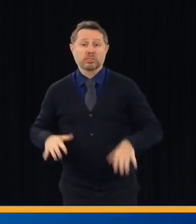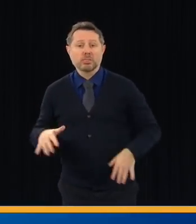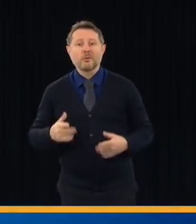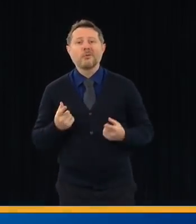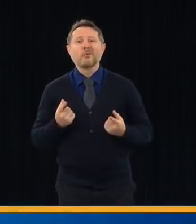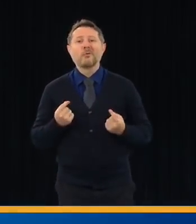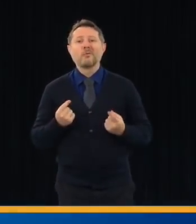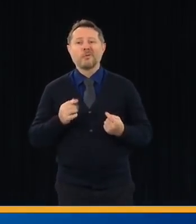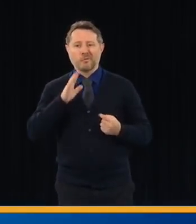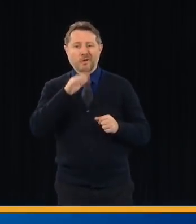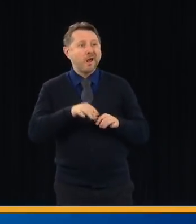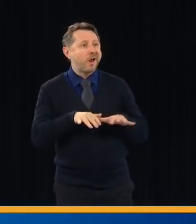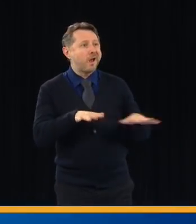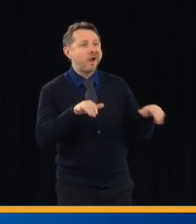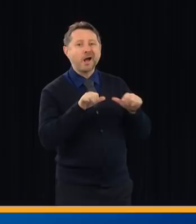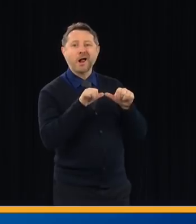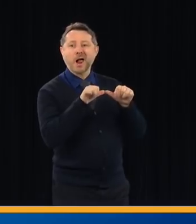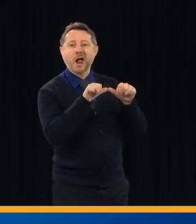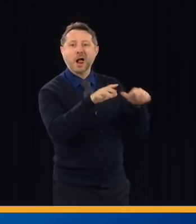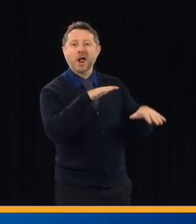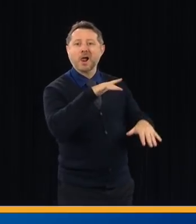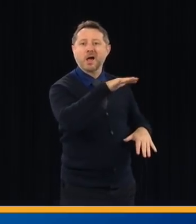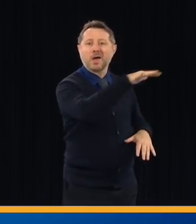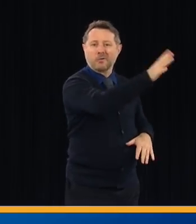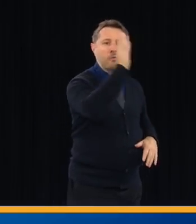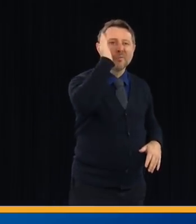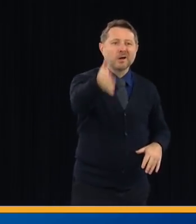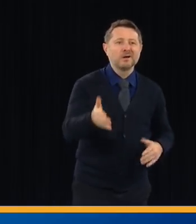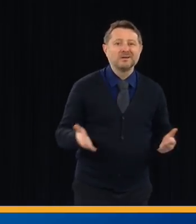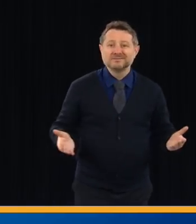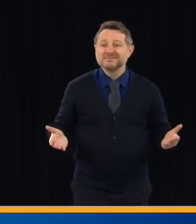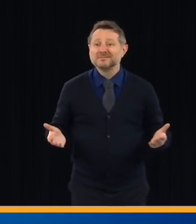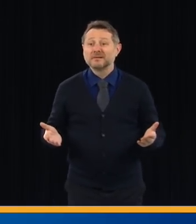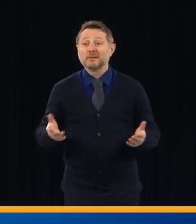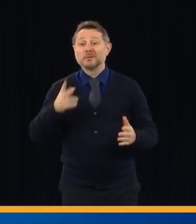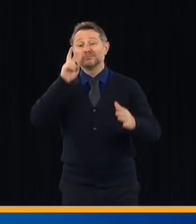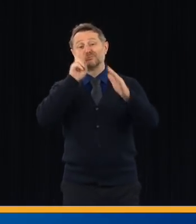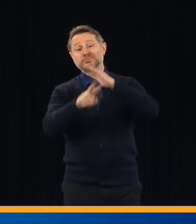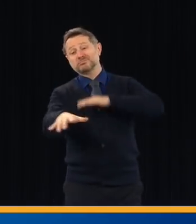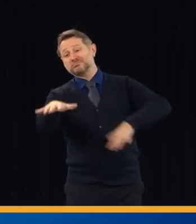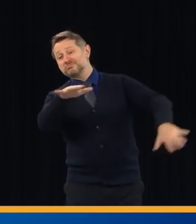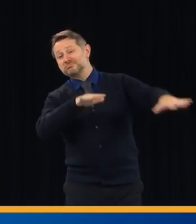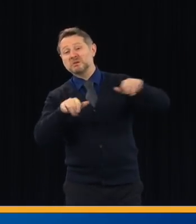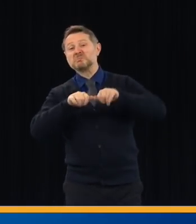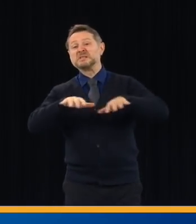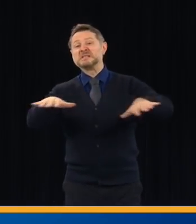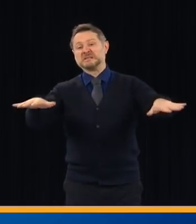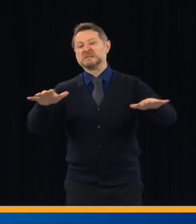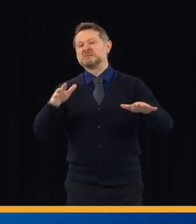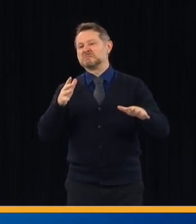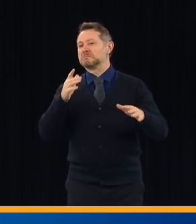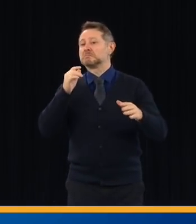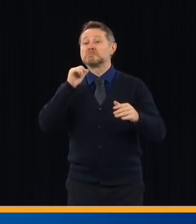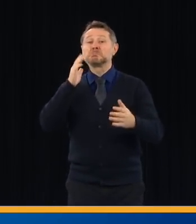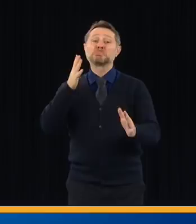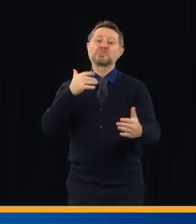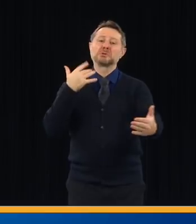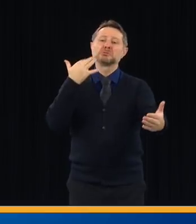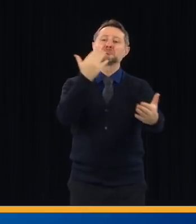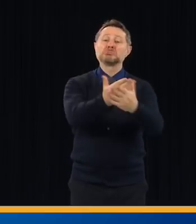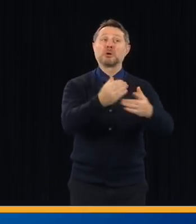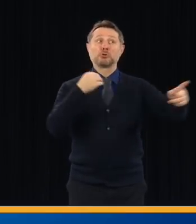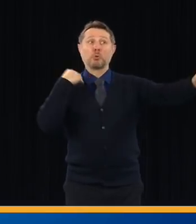it continues. And if you look at the projections, it could get to Oregon that could have